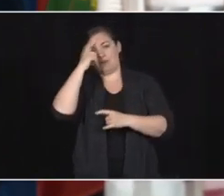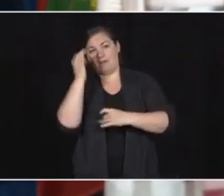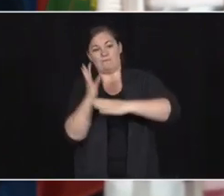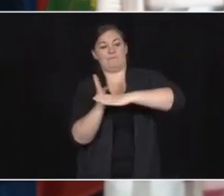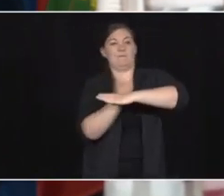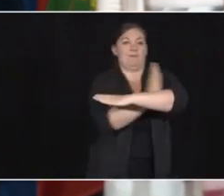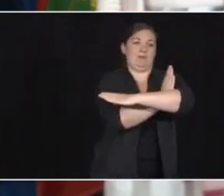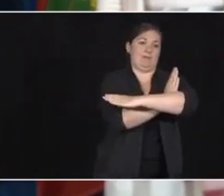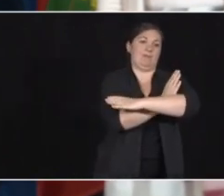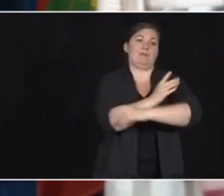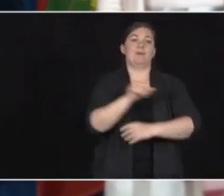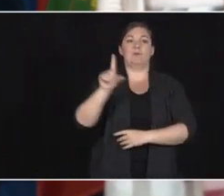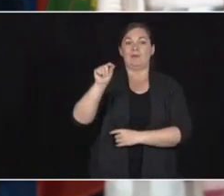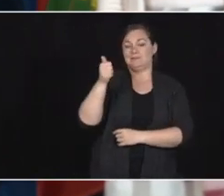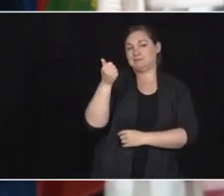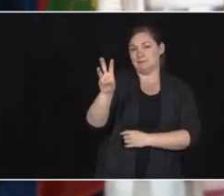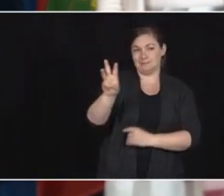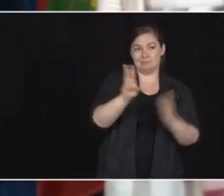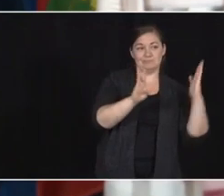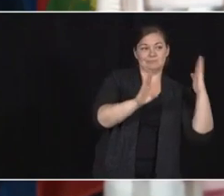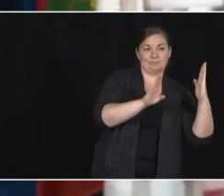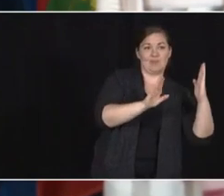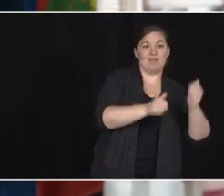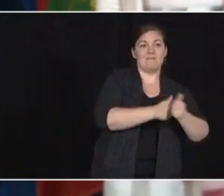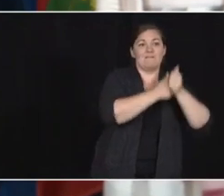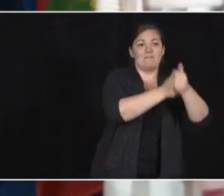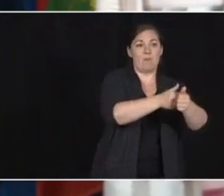report at that time.